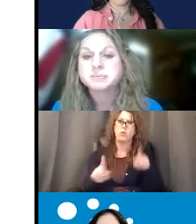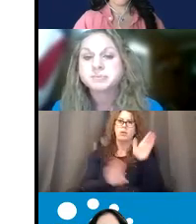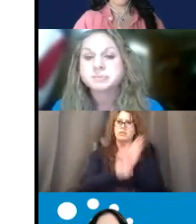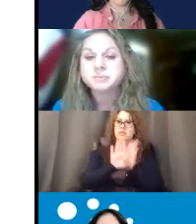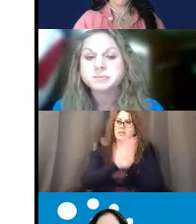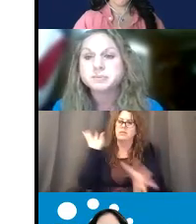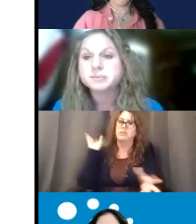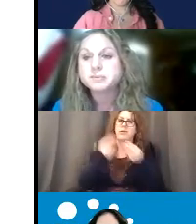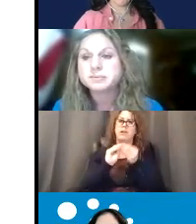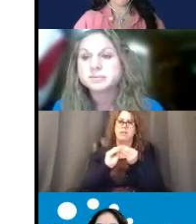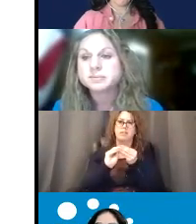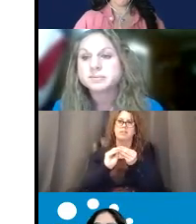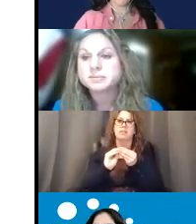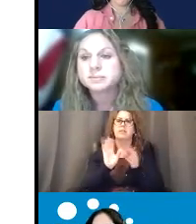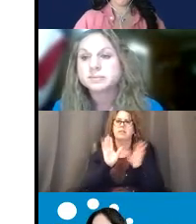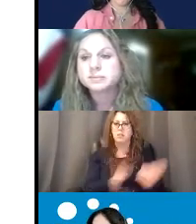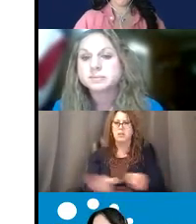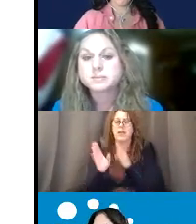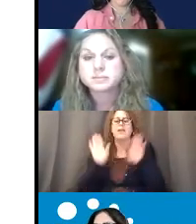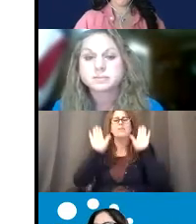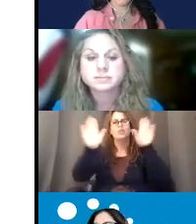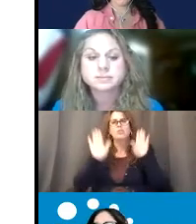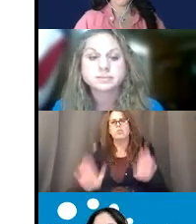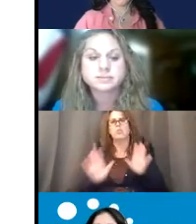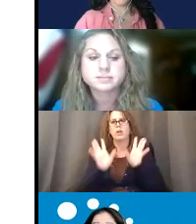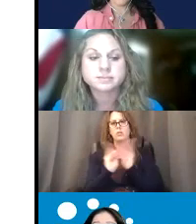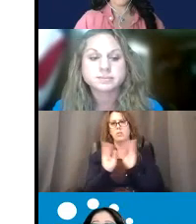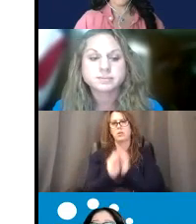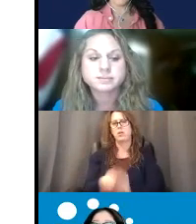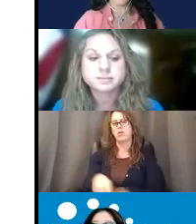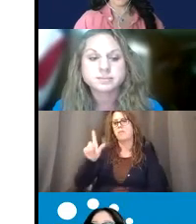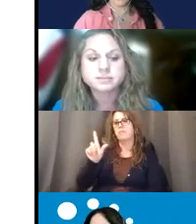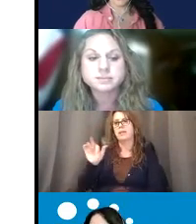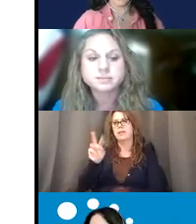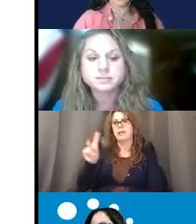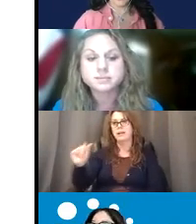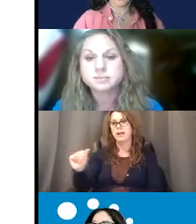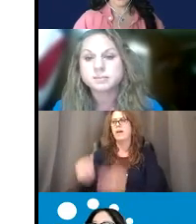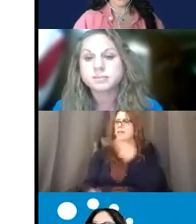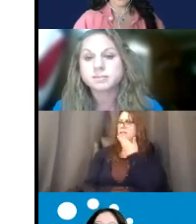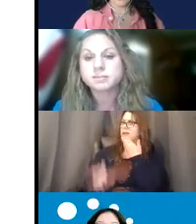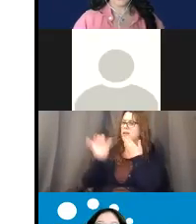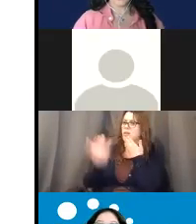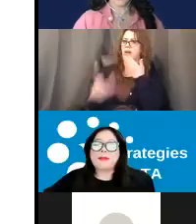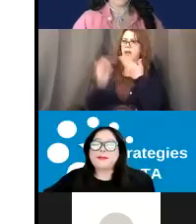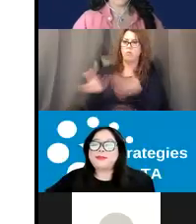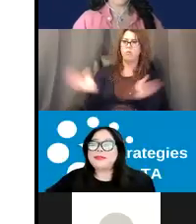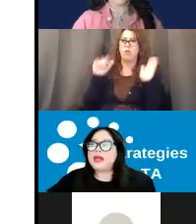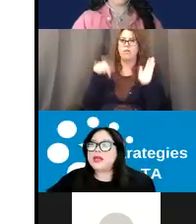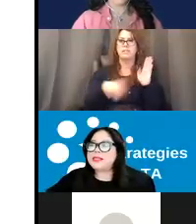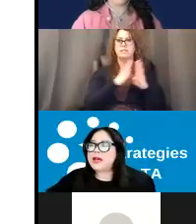webinar. Thank you so much, Hillary, for giving us that overview of the series and what's to